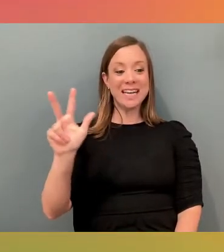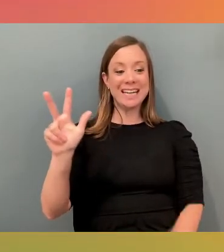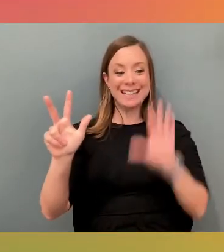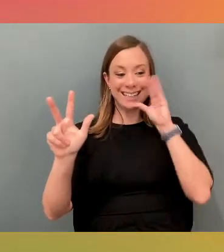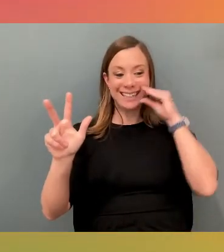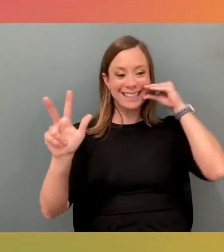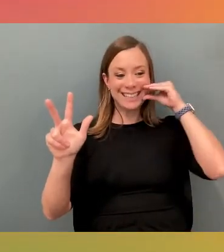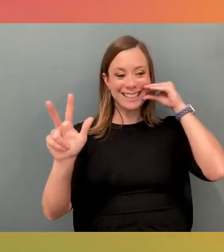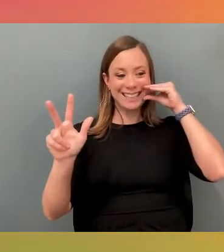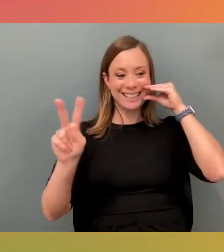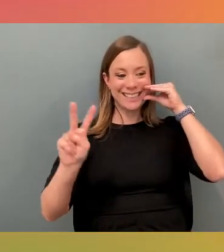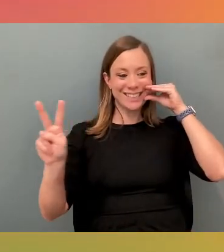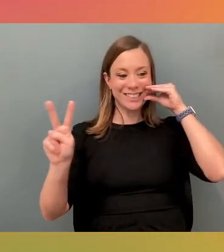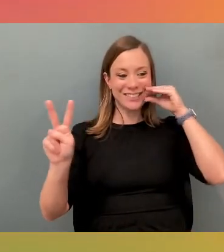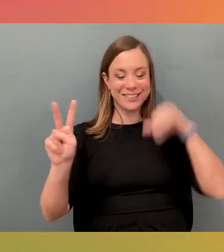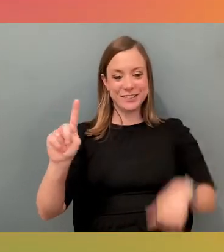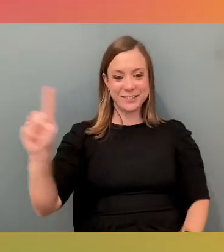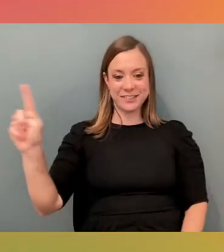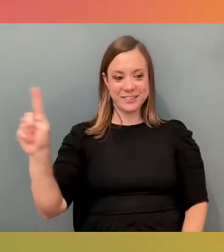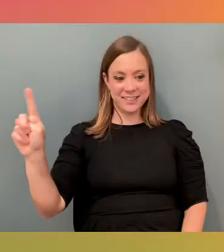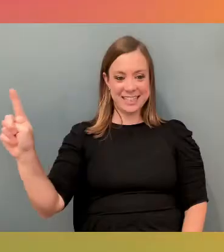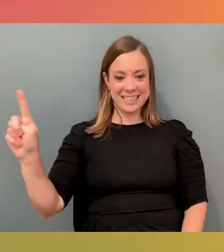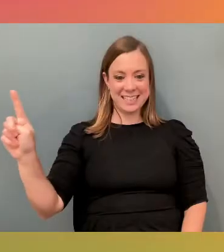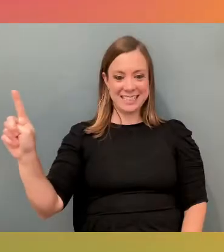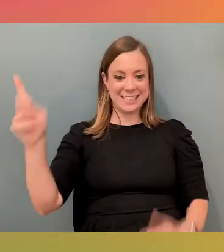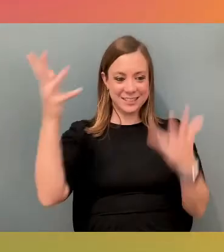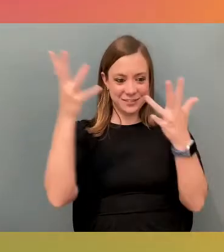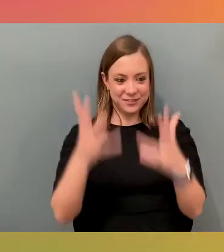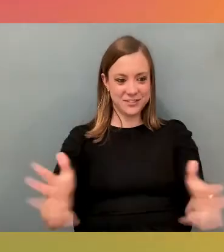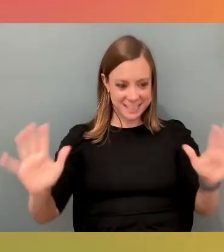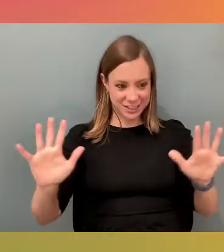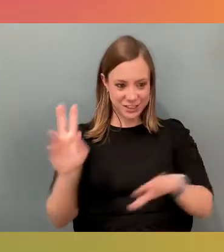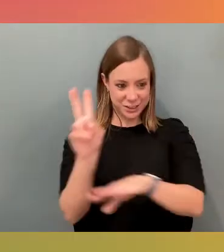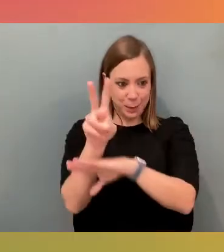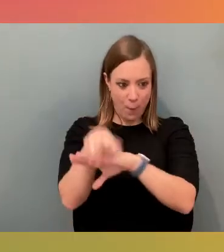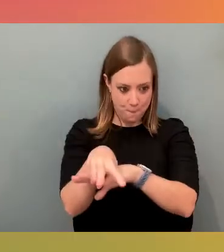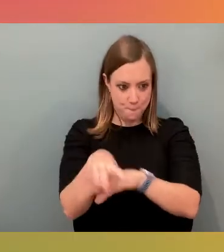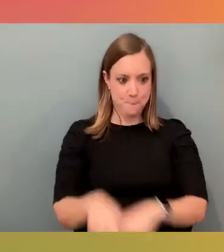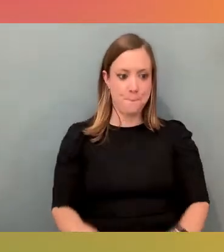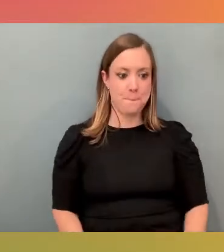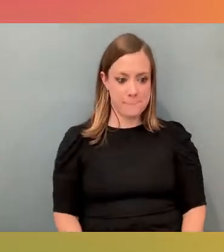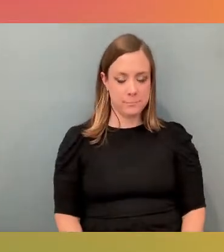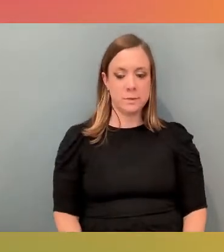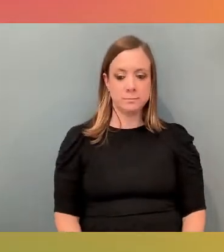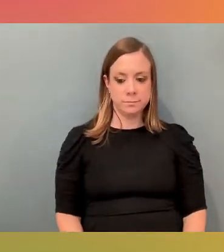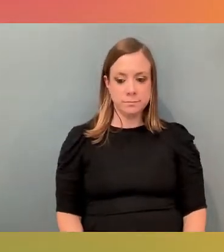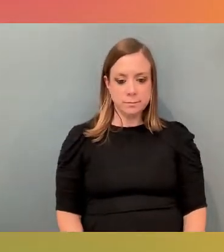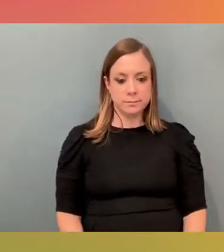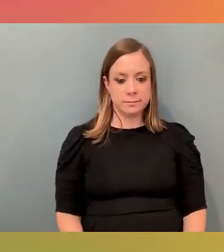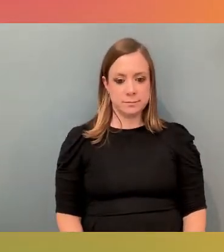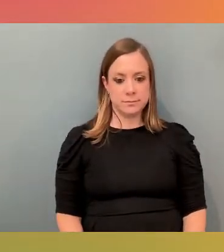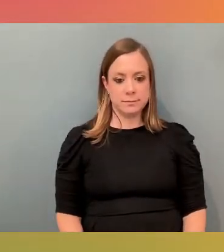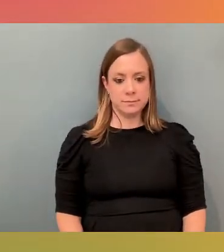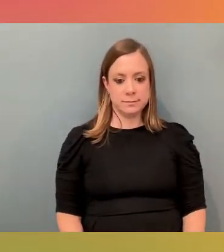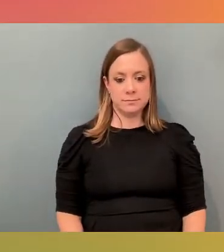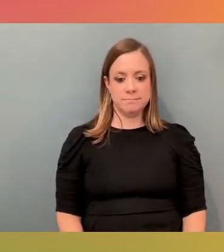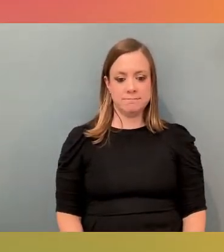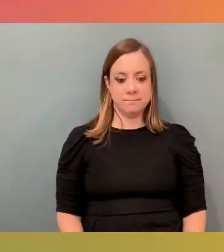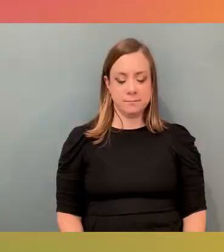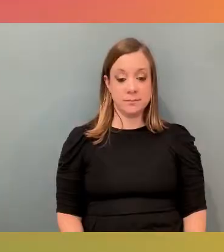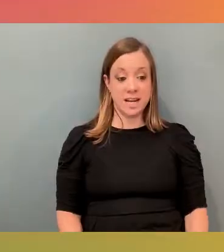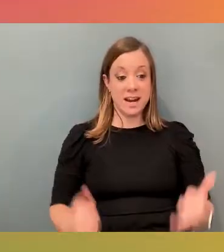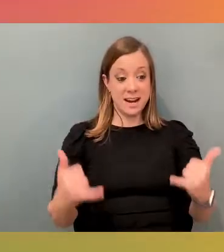2, 1, and slowly lower down. Beautiful job. We're going to come back all the way onto